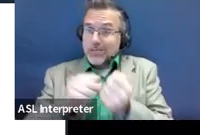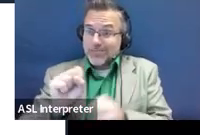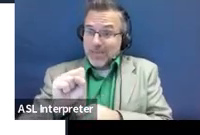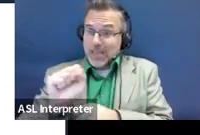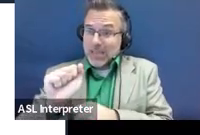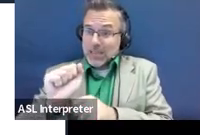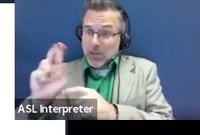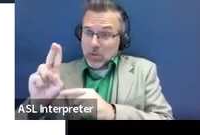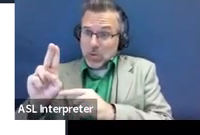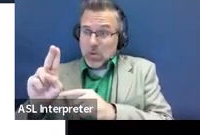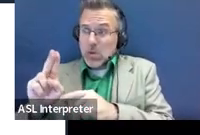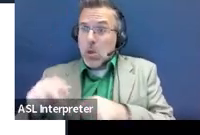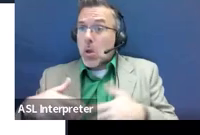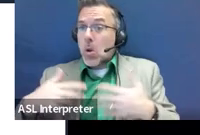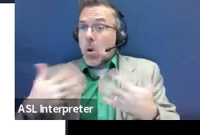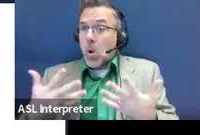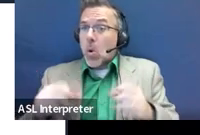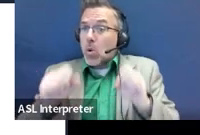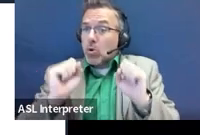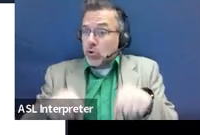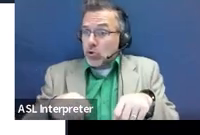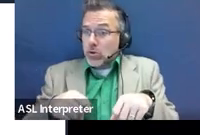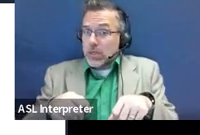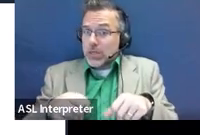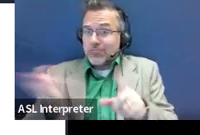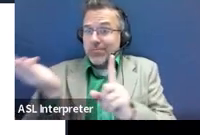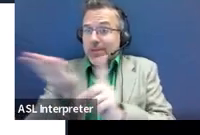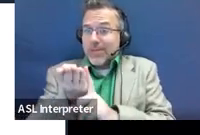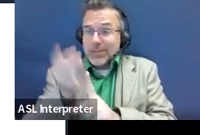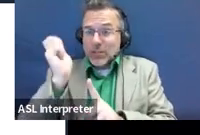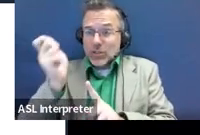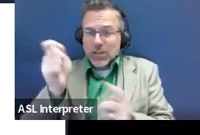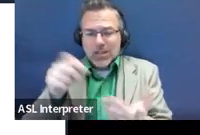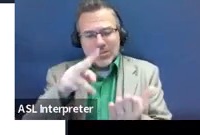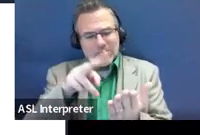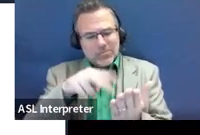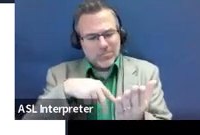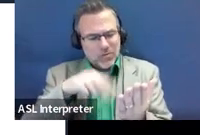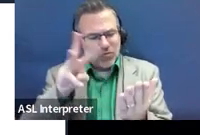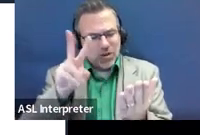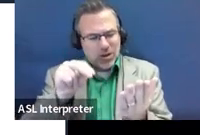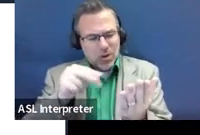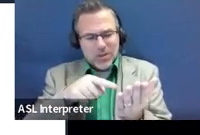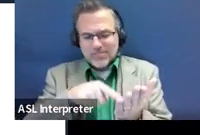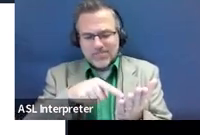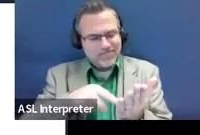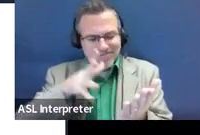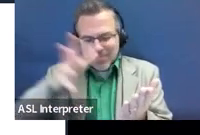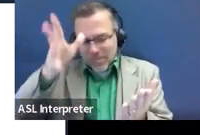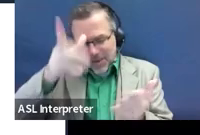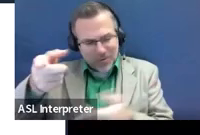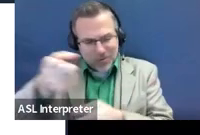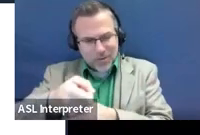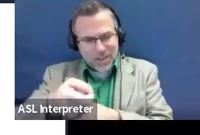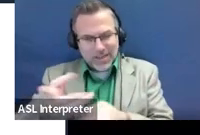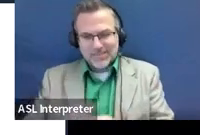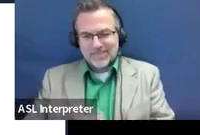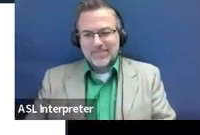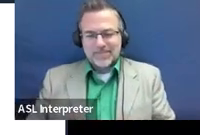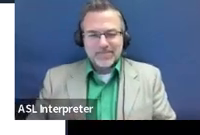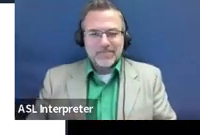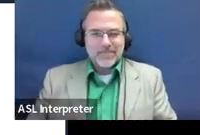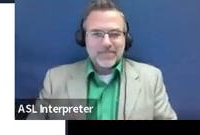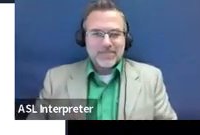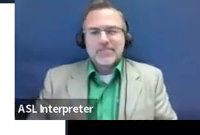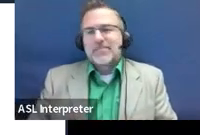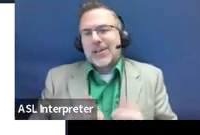could sway them to say, no, the parent was in the right here. So as much as we don't like to get into, you